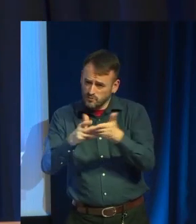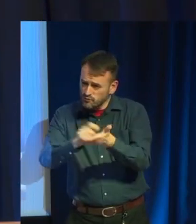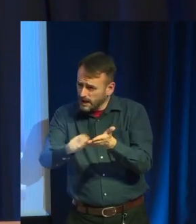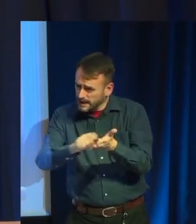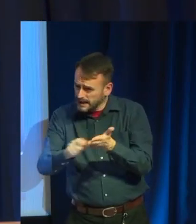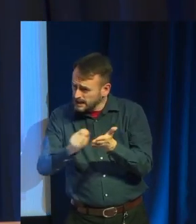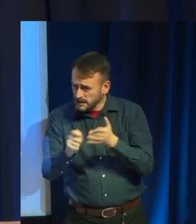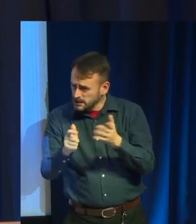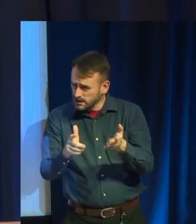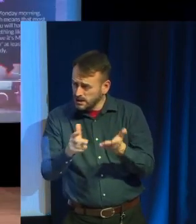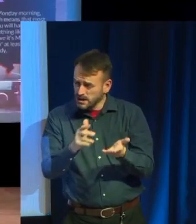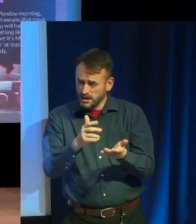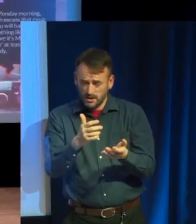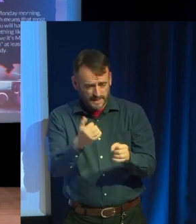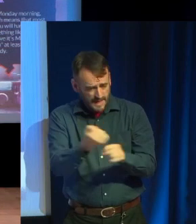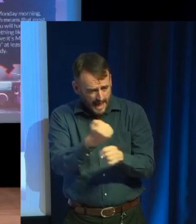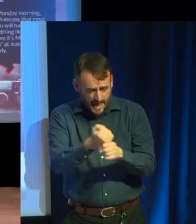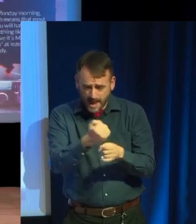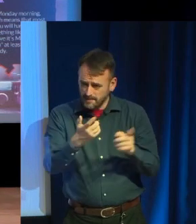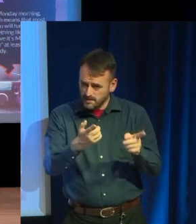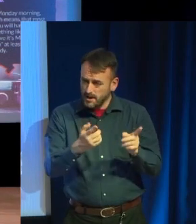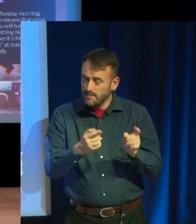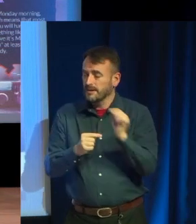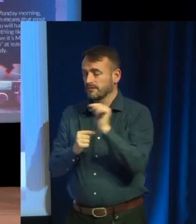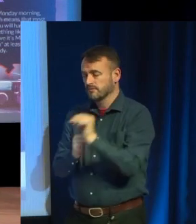more important even.